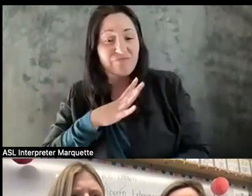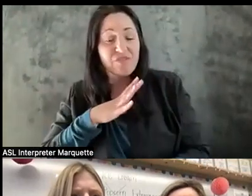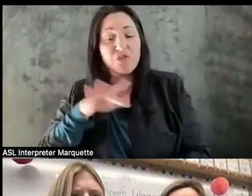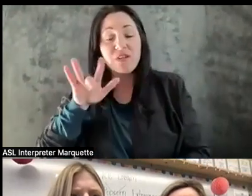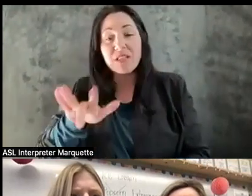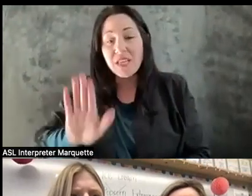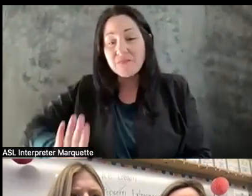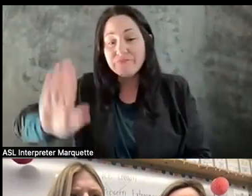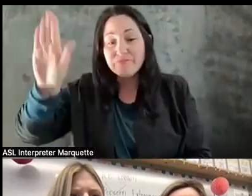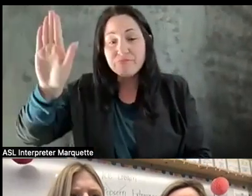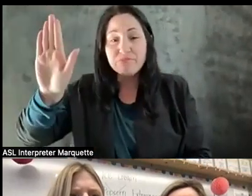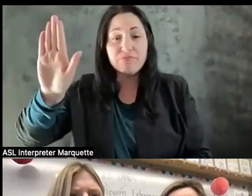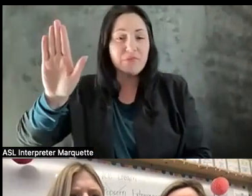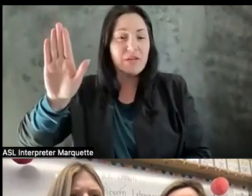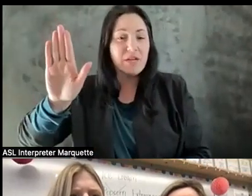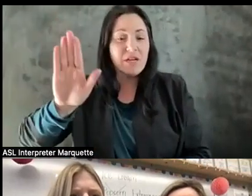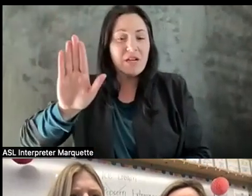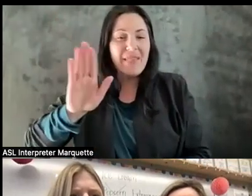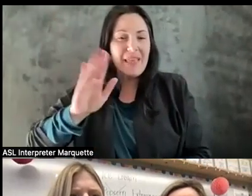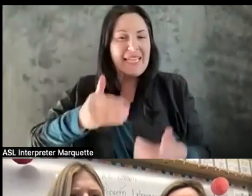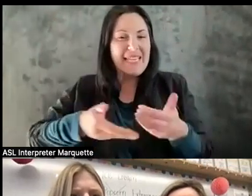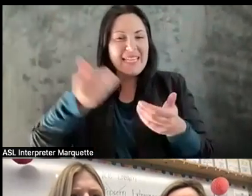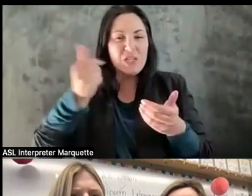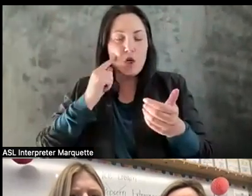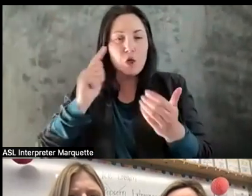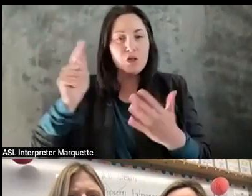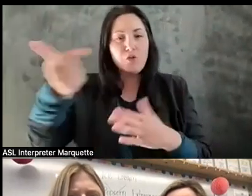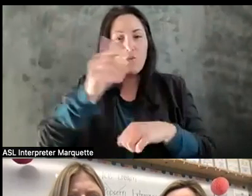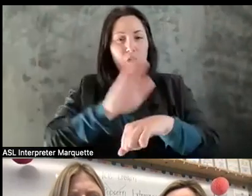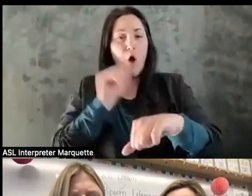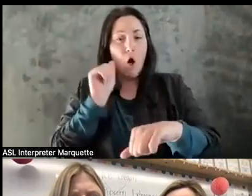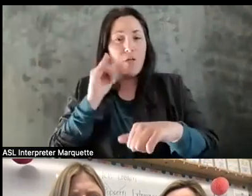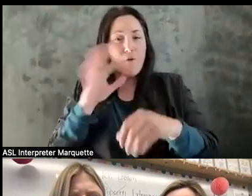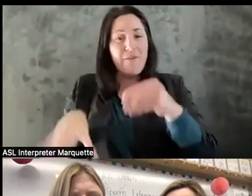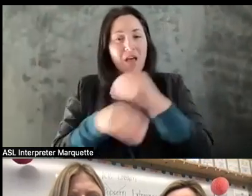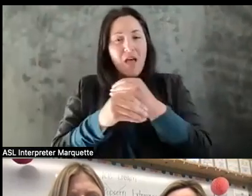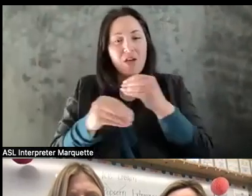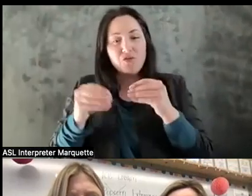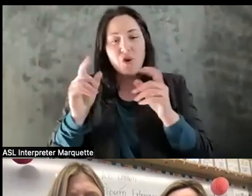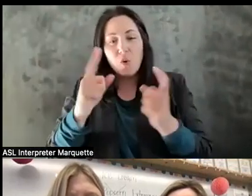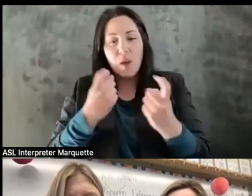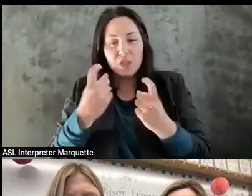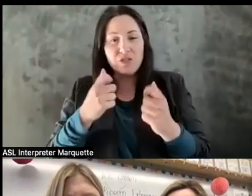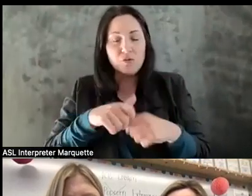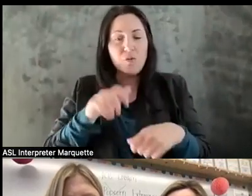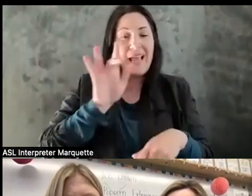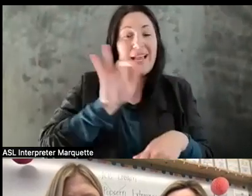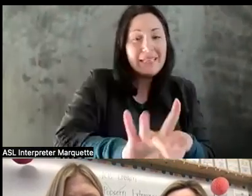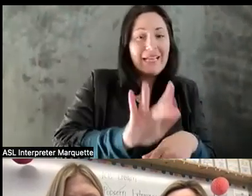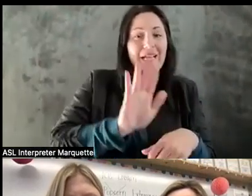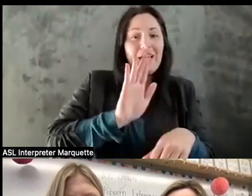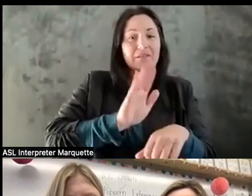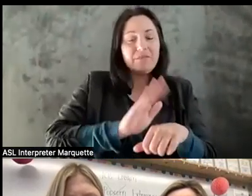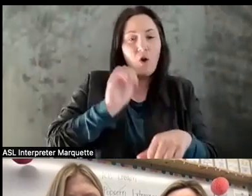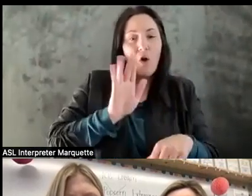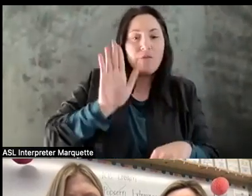I think that's probably the easiest way to do it should you have additional questions. We are here tonight to support you,